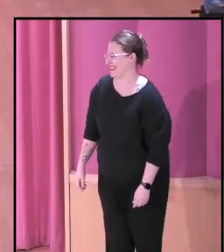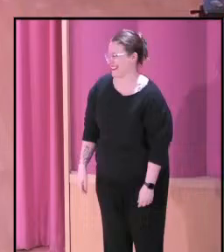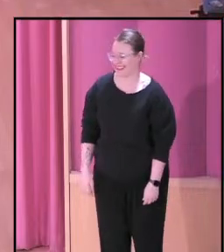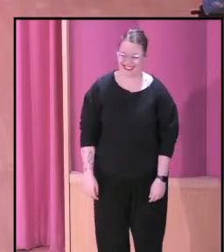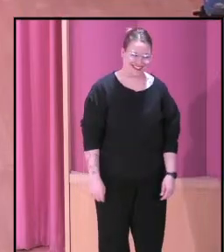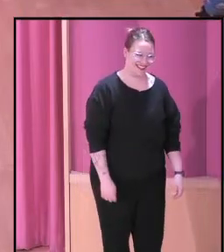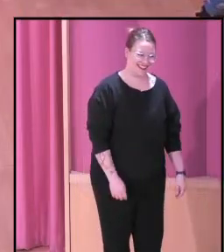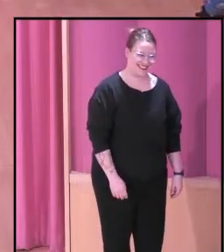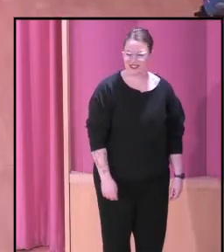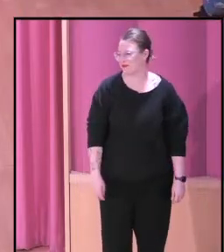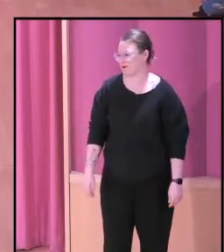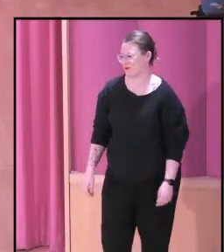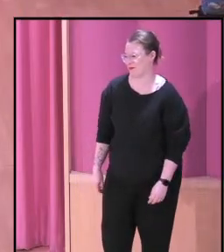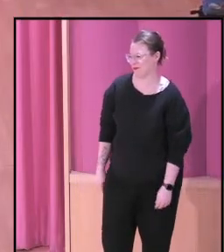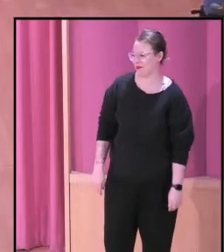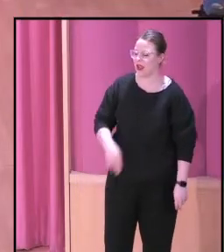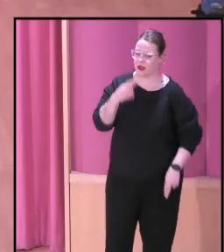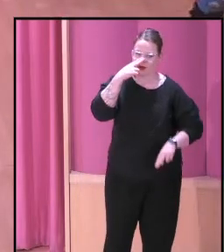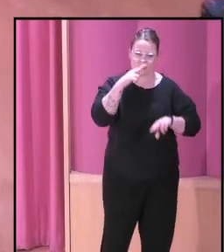Will the fun ever start?